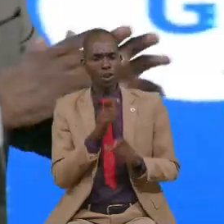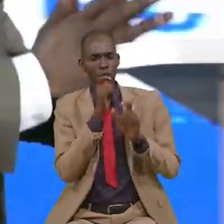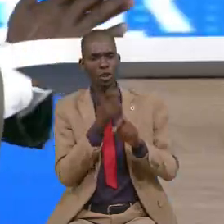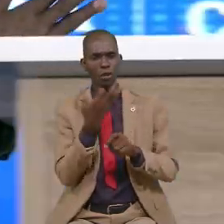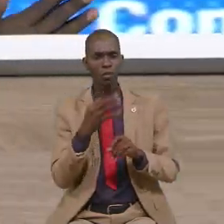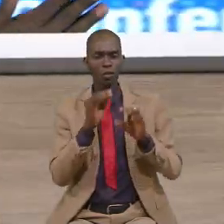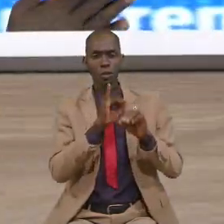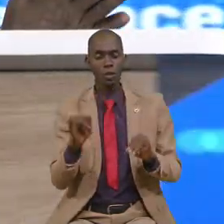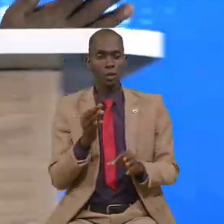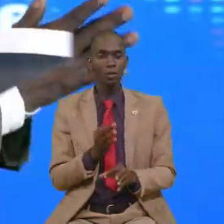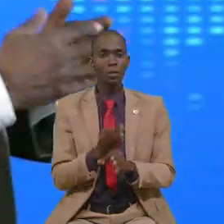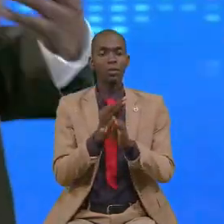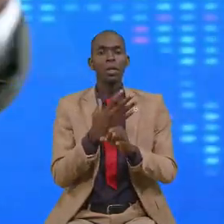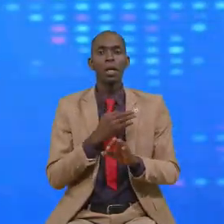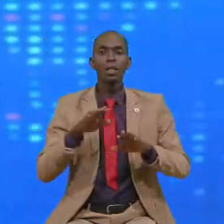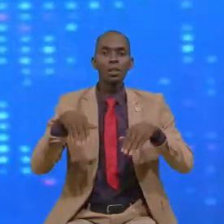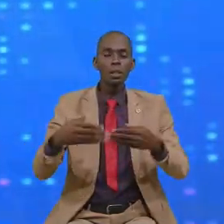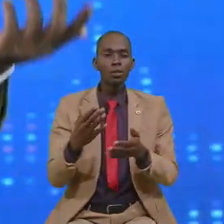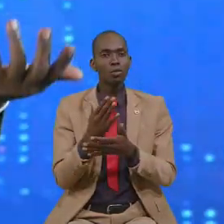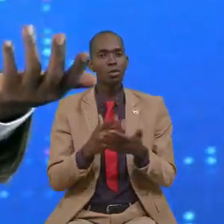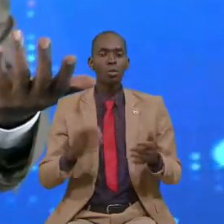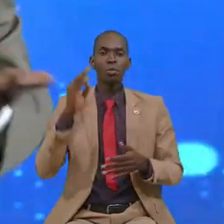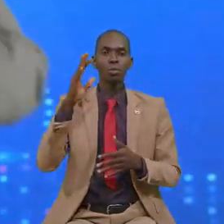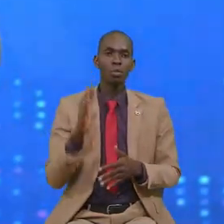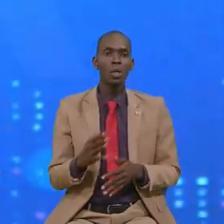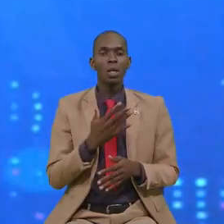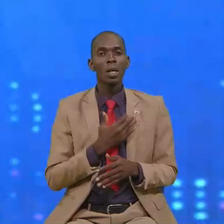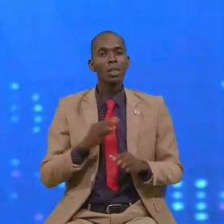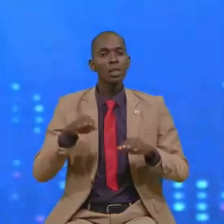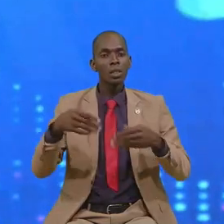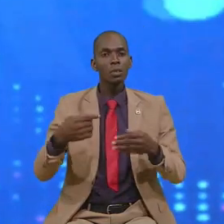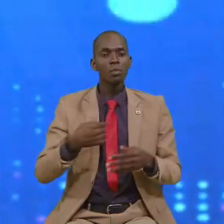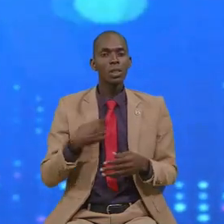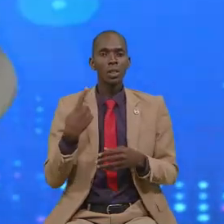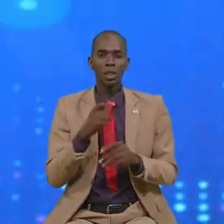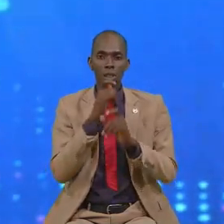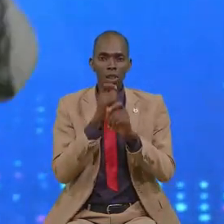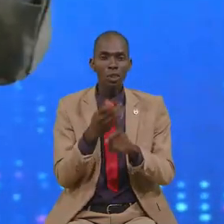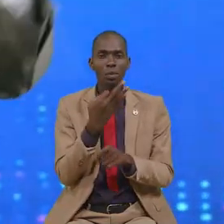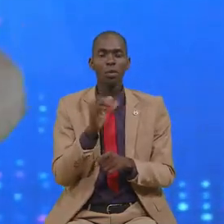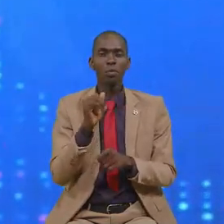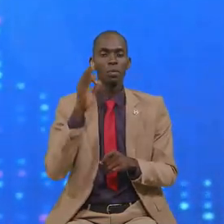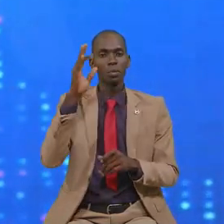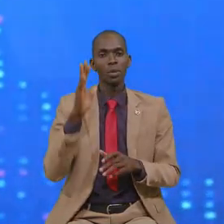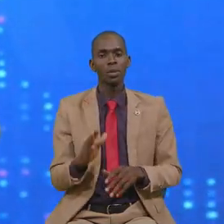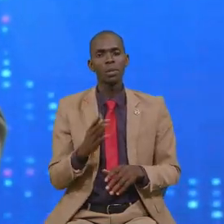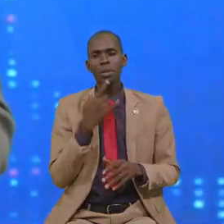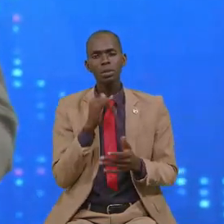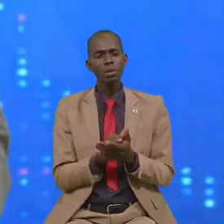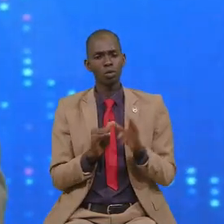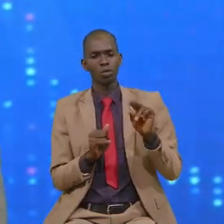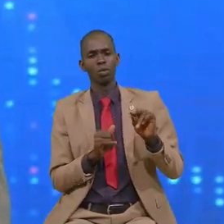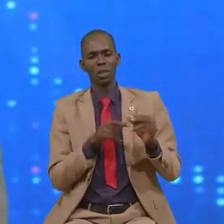faithfully. And he gave some pastors, and he gave me the gift of a pastor. And you say, no, this one is